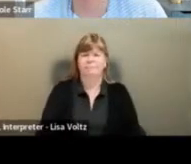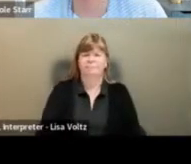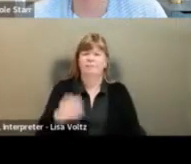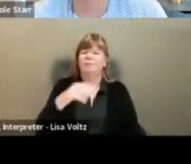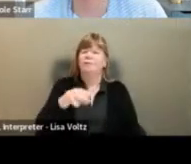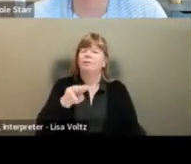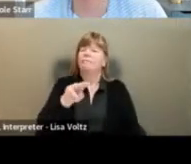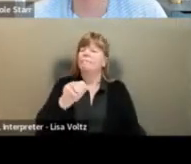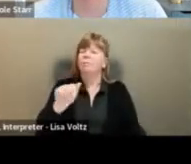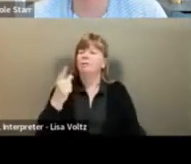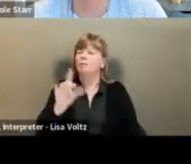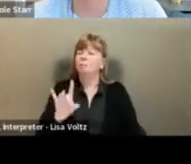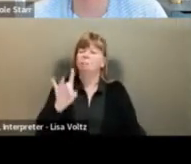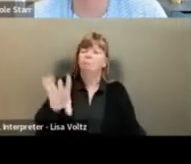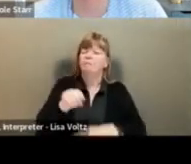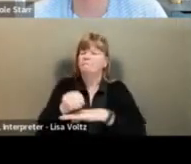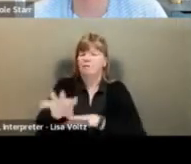Maria, one piece of advice.